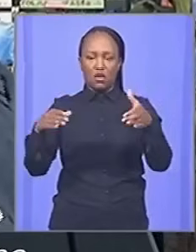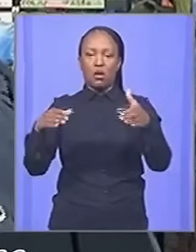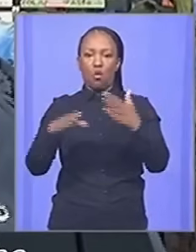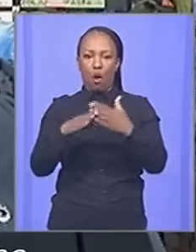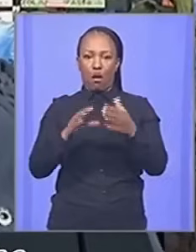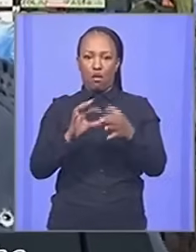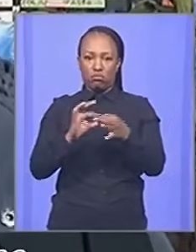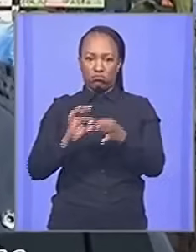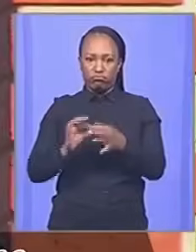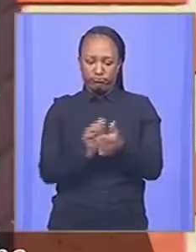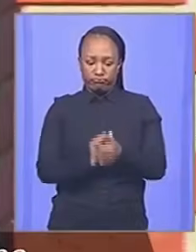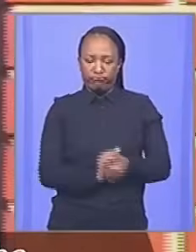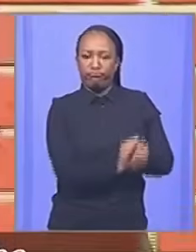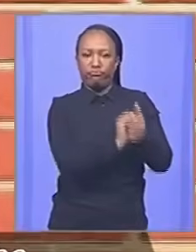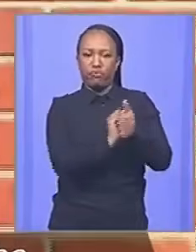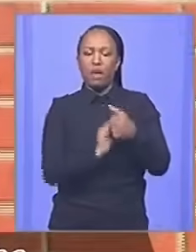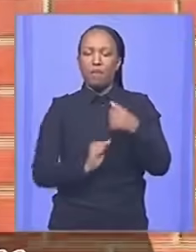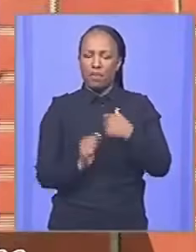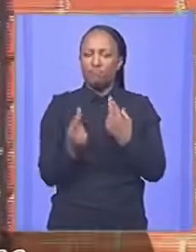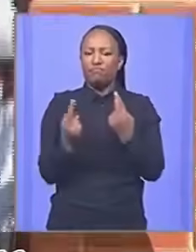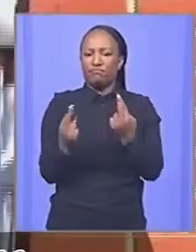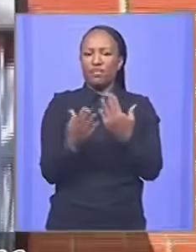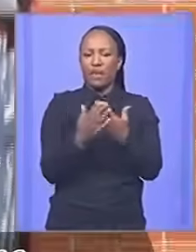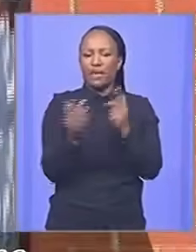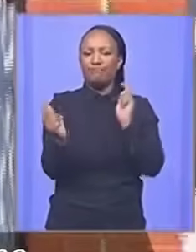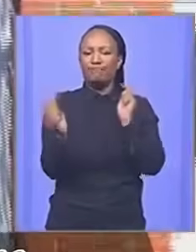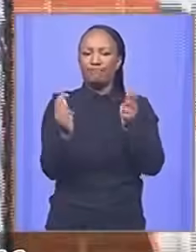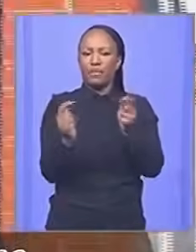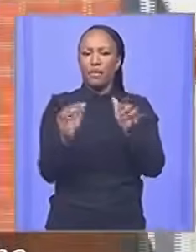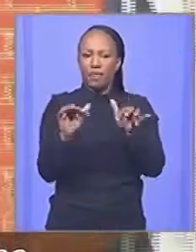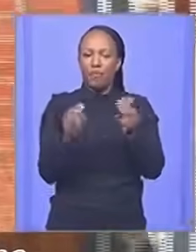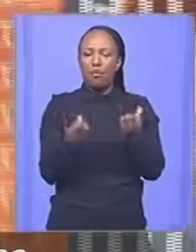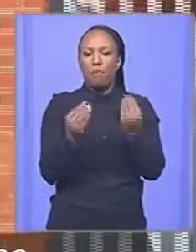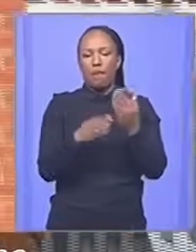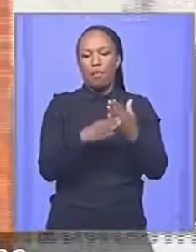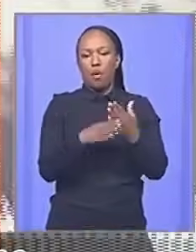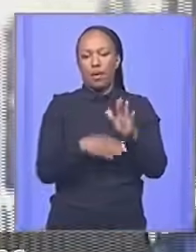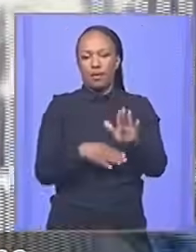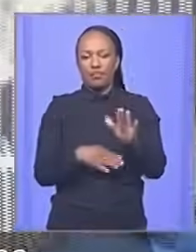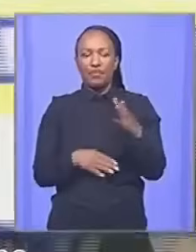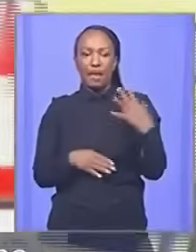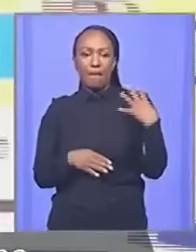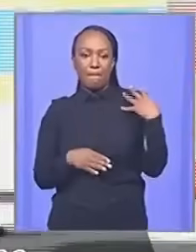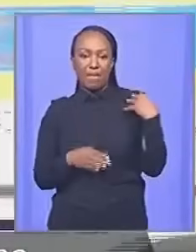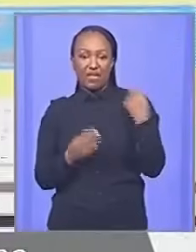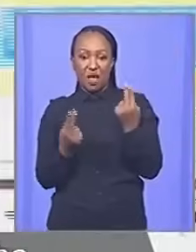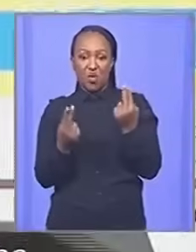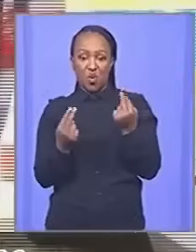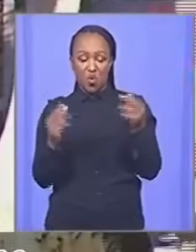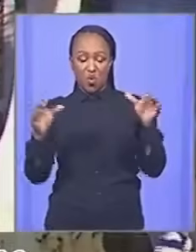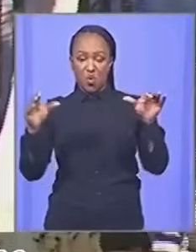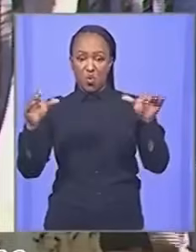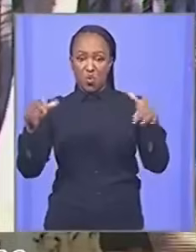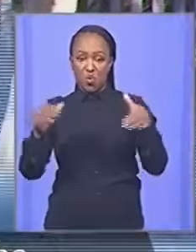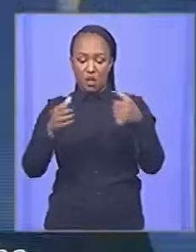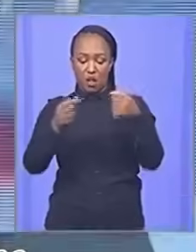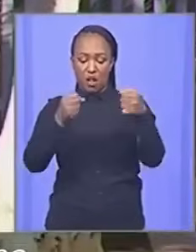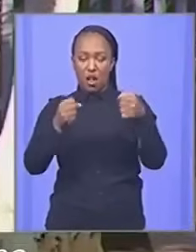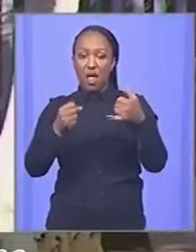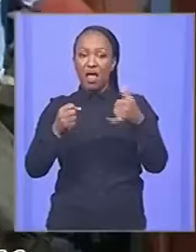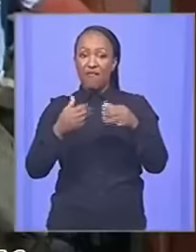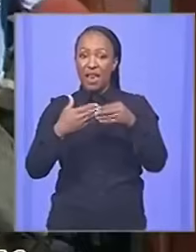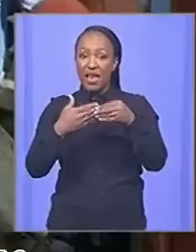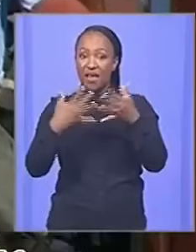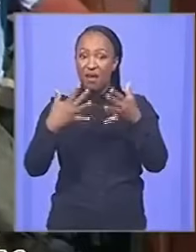ba go kera mebereko. Bangwe bana ba re kabinete mpša e tla atlega ge go ka tswa kwa baetapele ba na le maitemogelo le